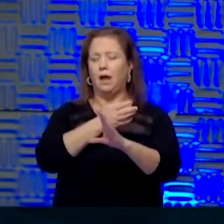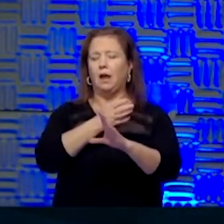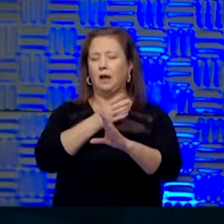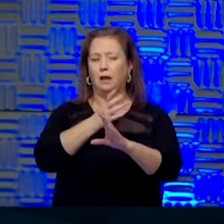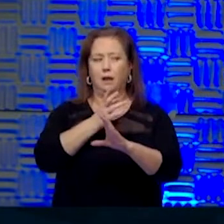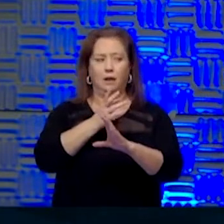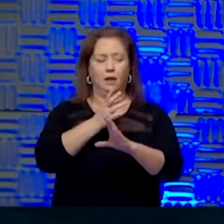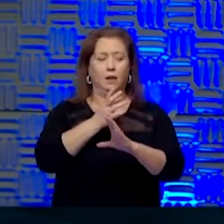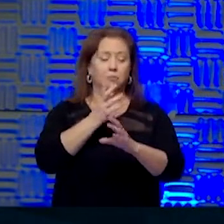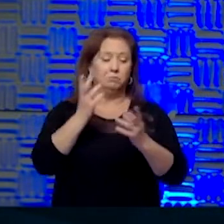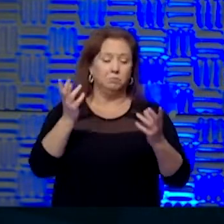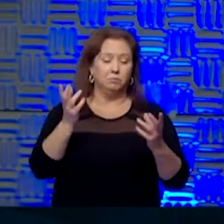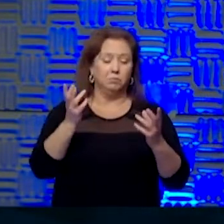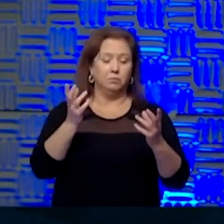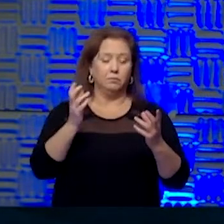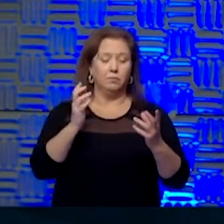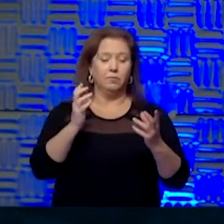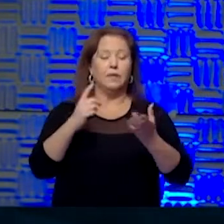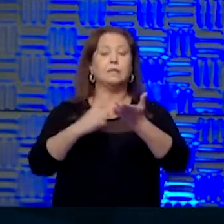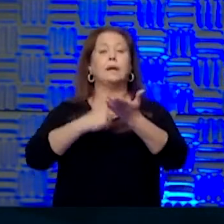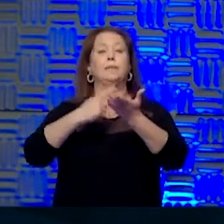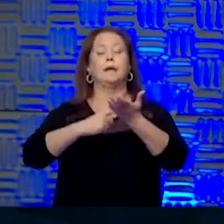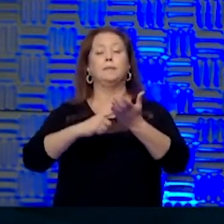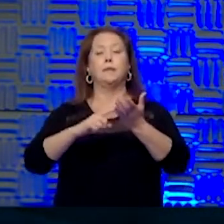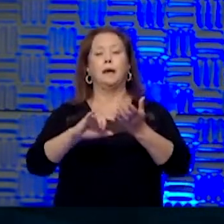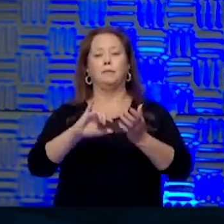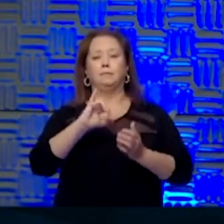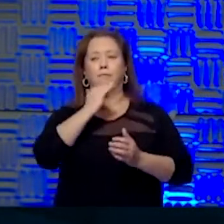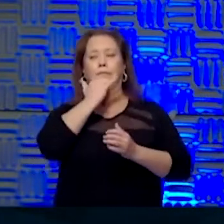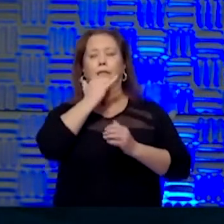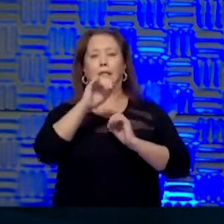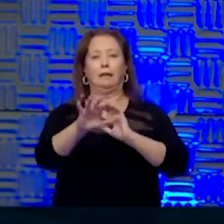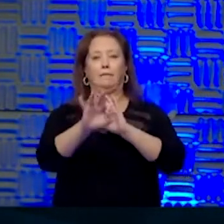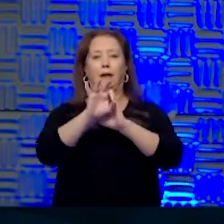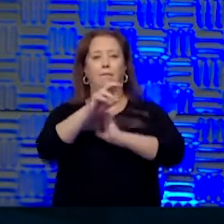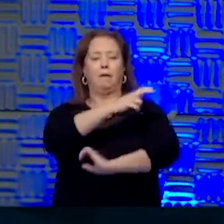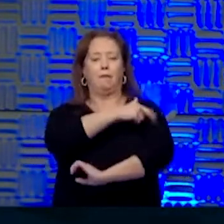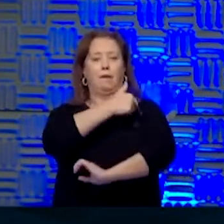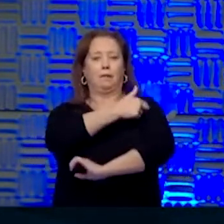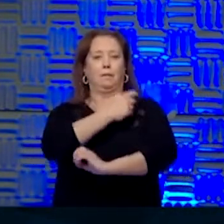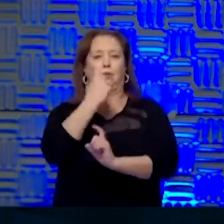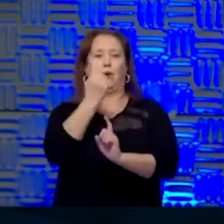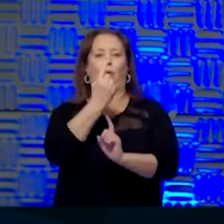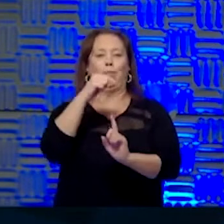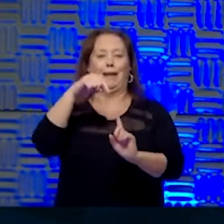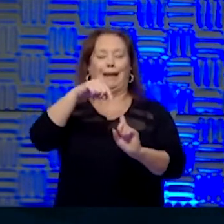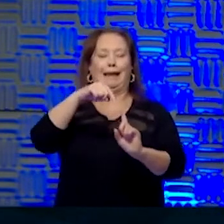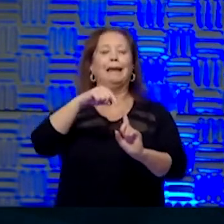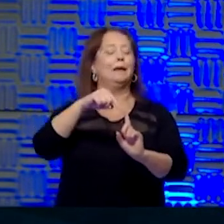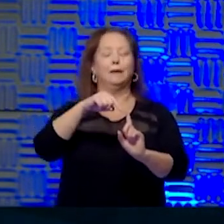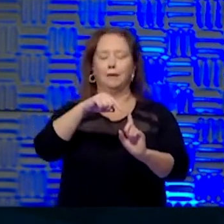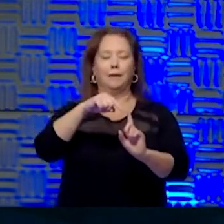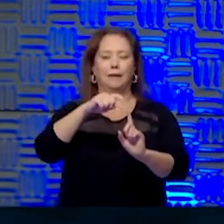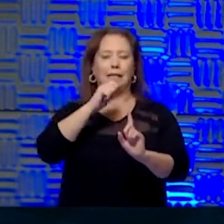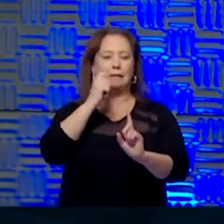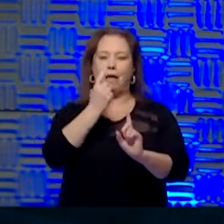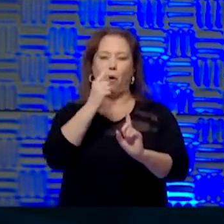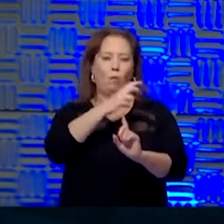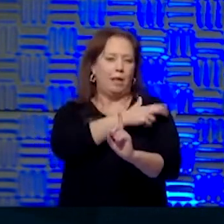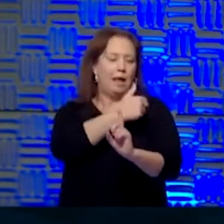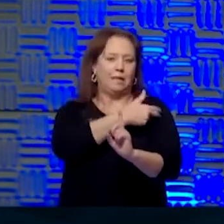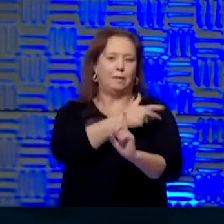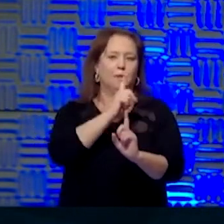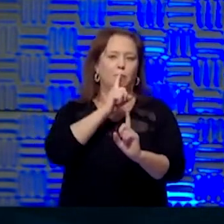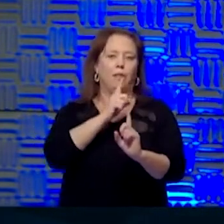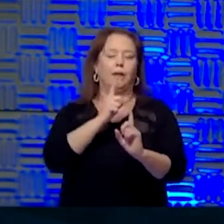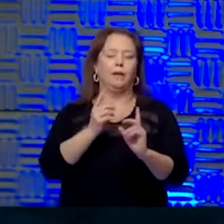myself mistakenly talking about hospitals exclusively. And it is much a broader issue for us